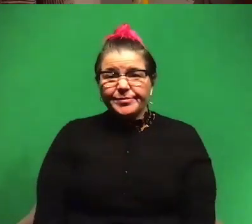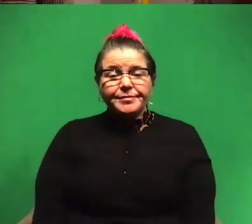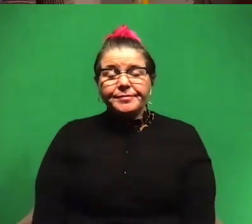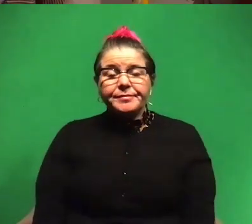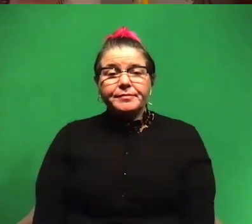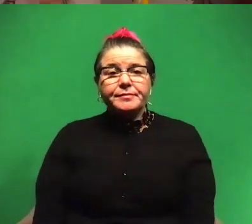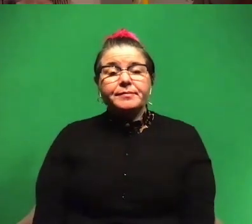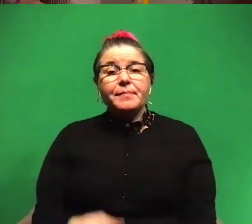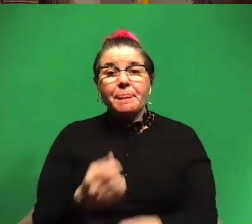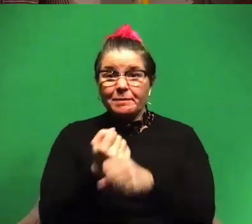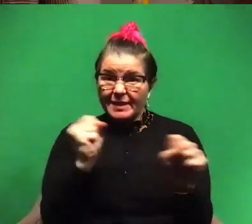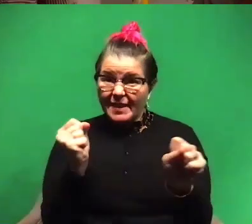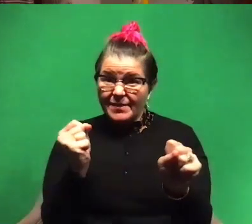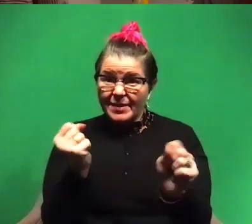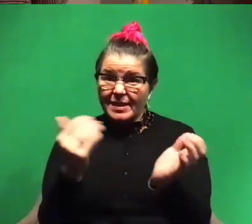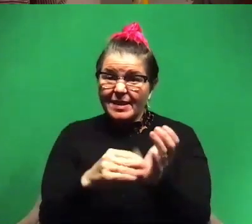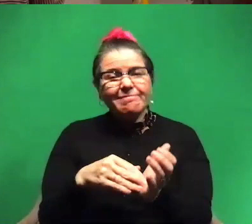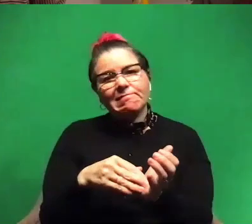be safe in some cases.